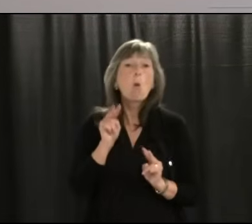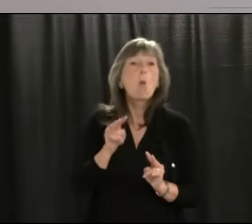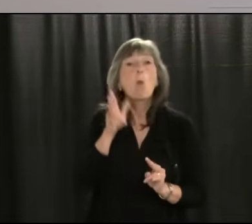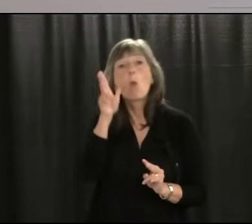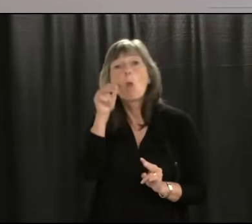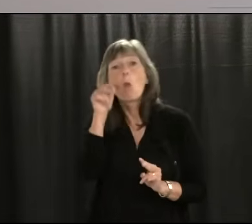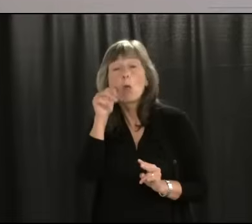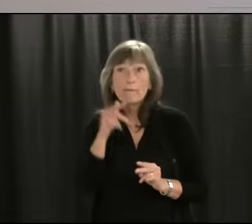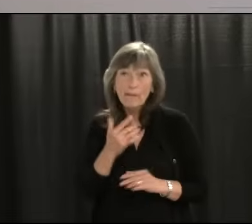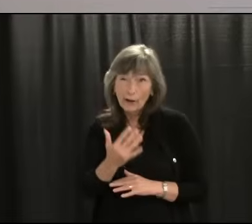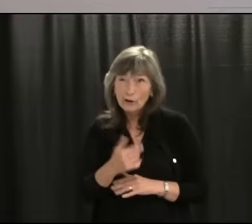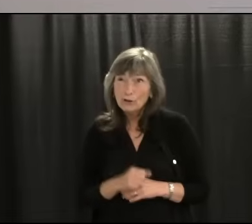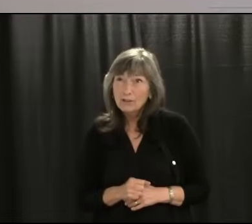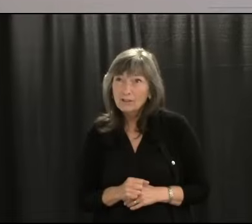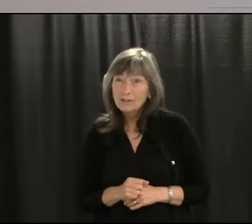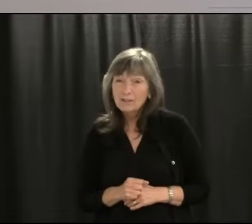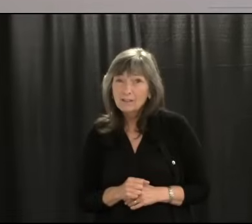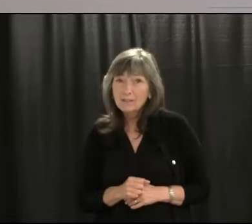okay?